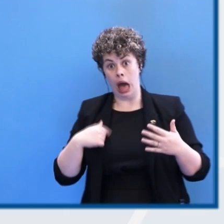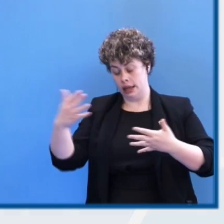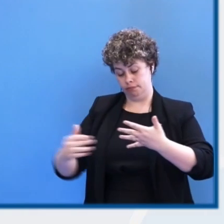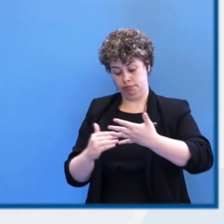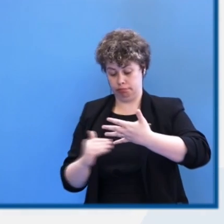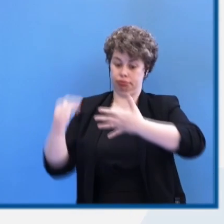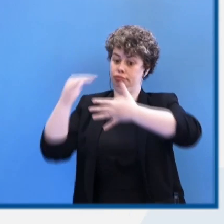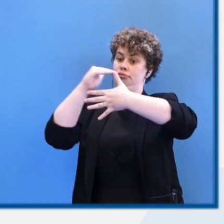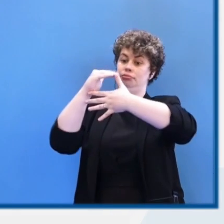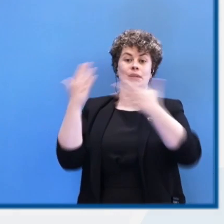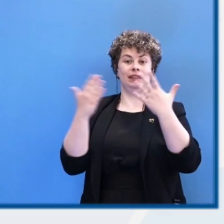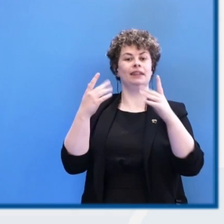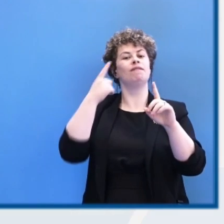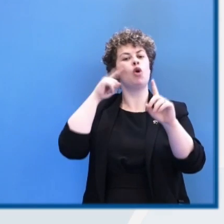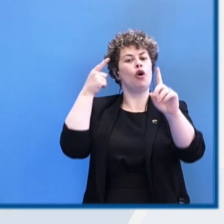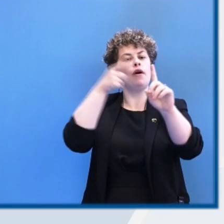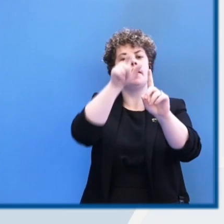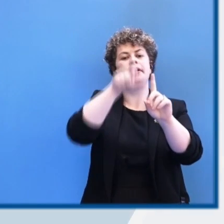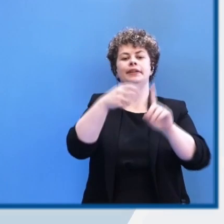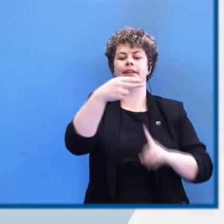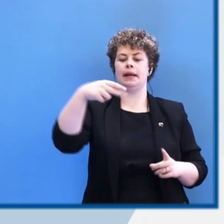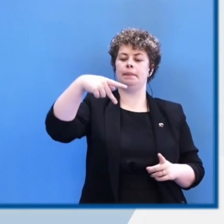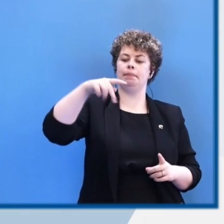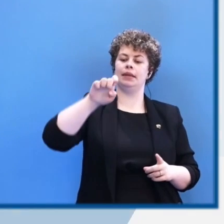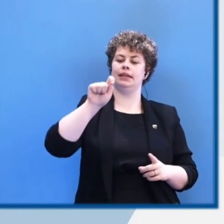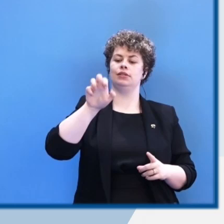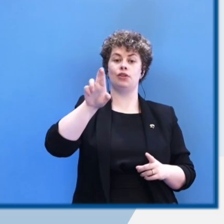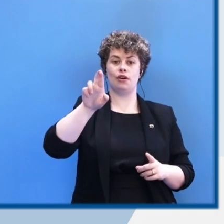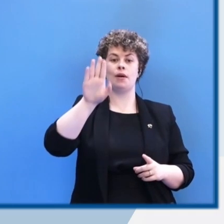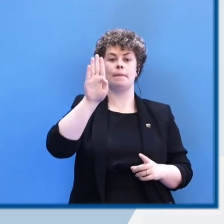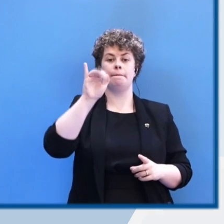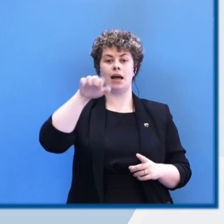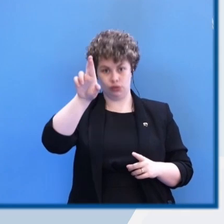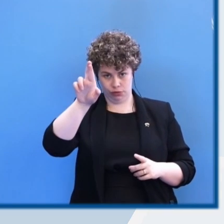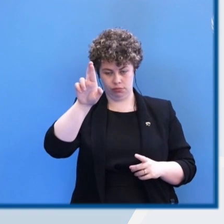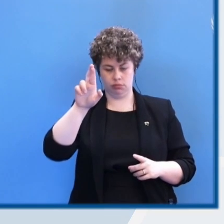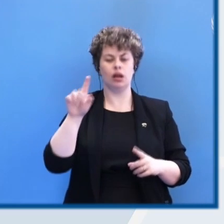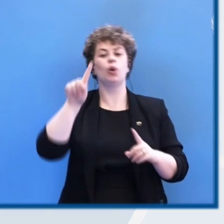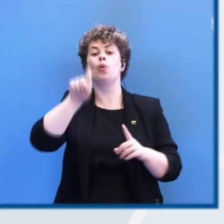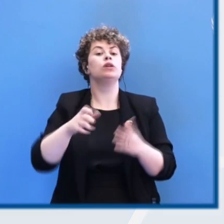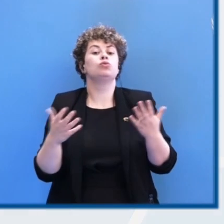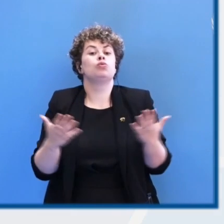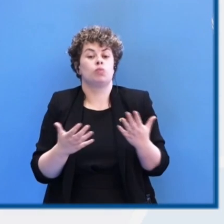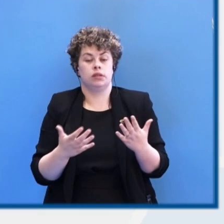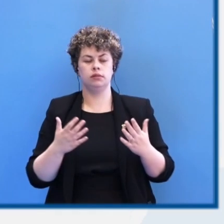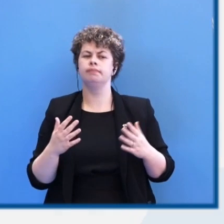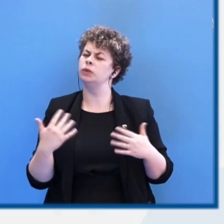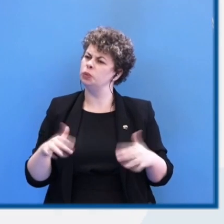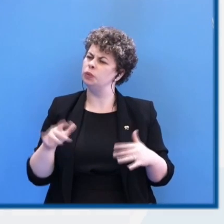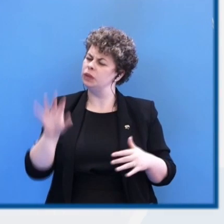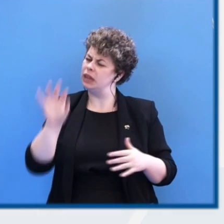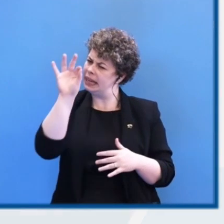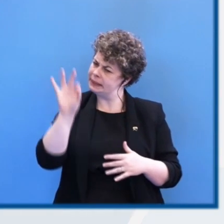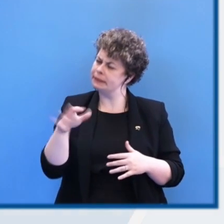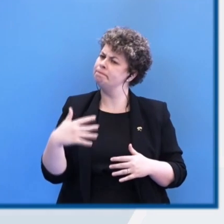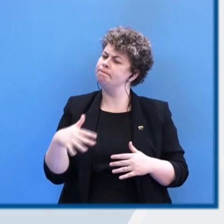Peter Binder is the panelist who gets the question. And the question is, how critical is the role of